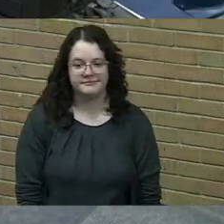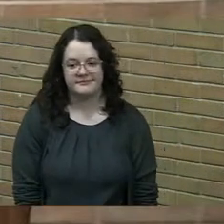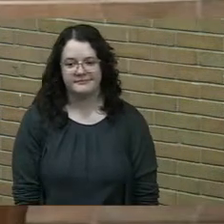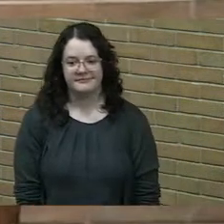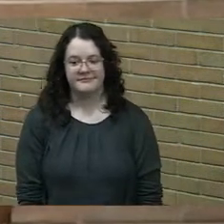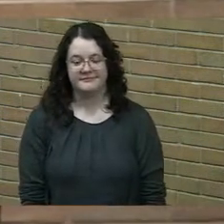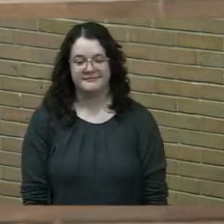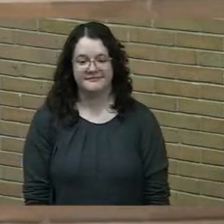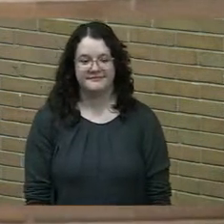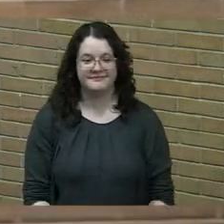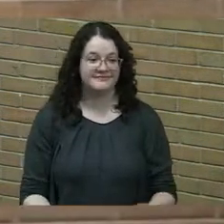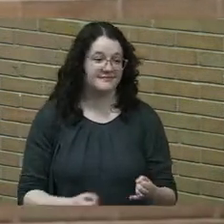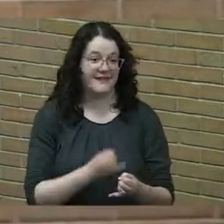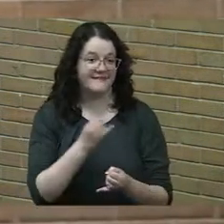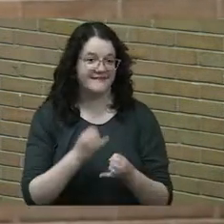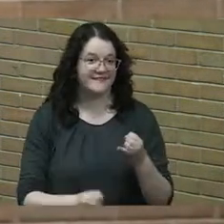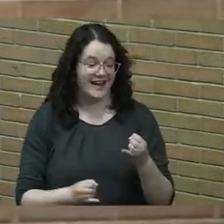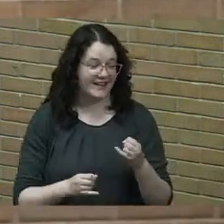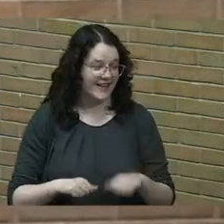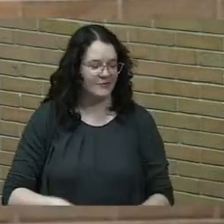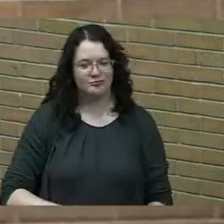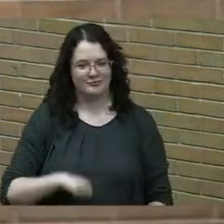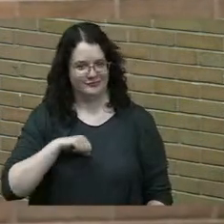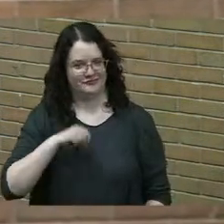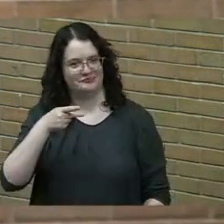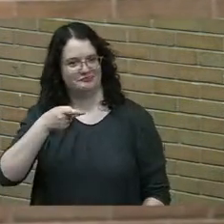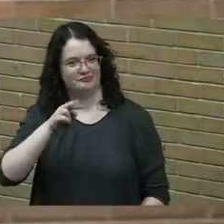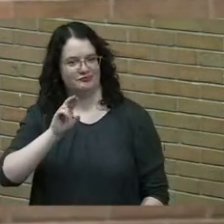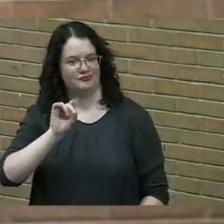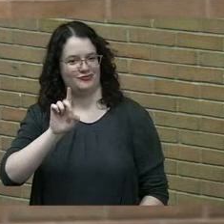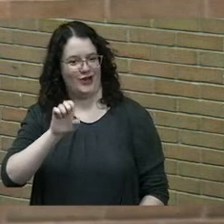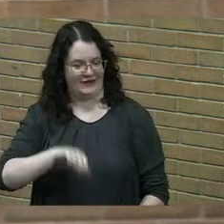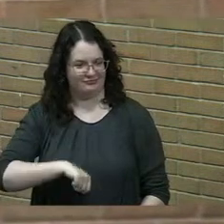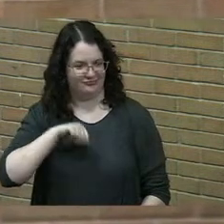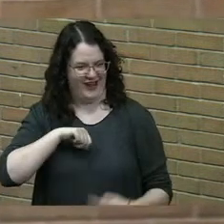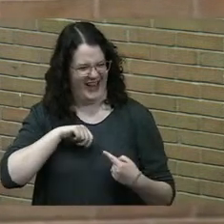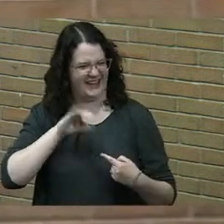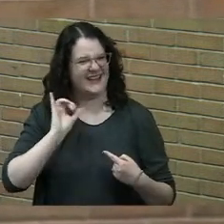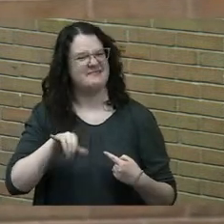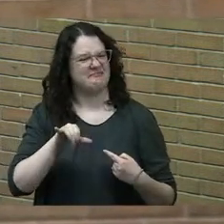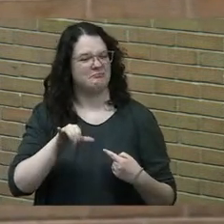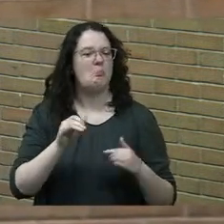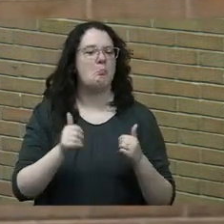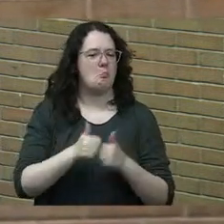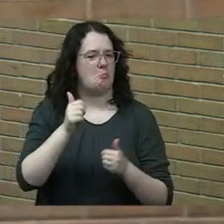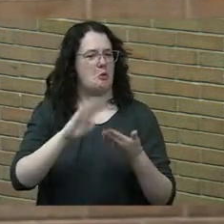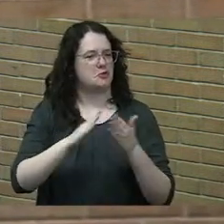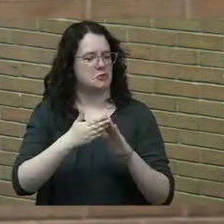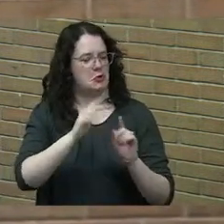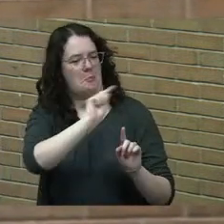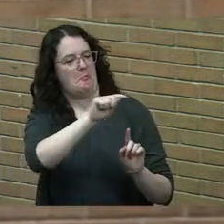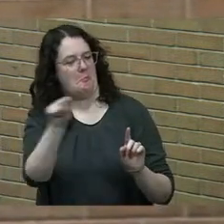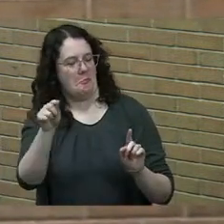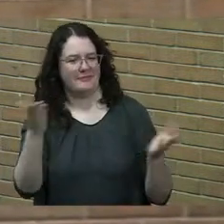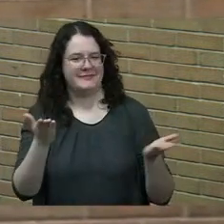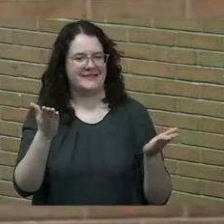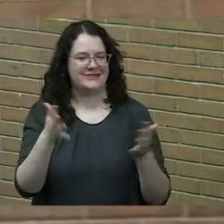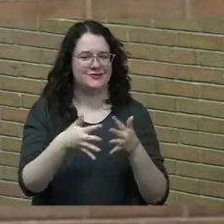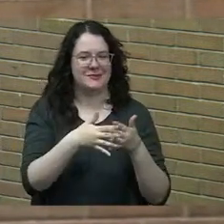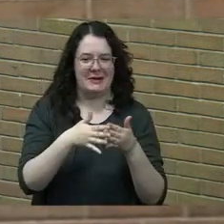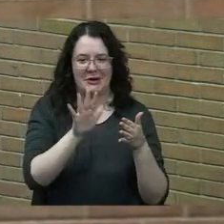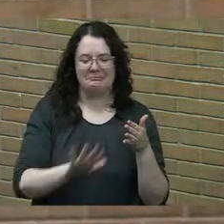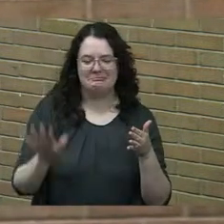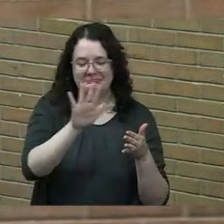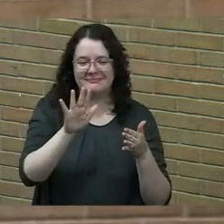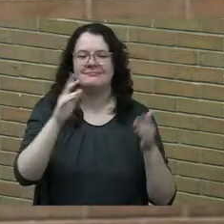And finally, Pride is celebrated in most communities across America during the month of